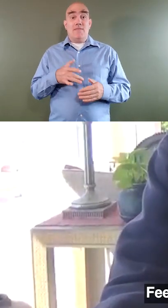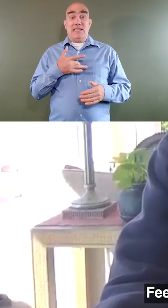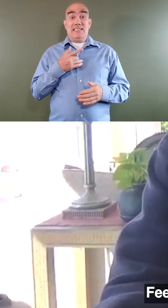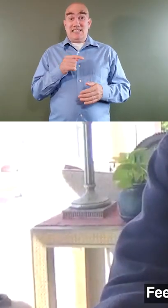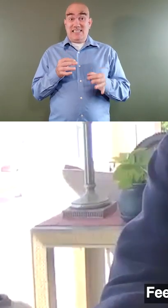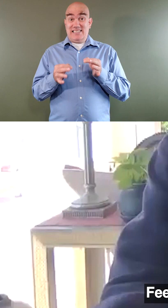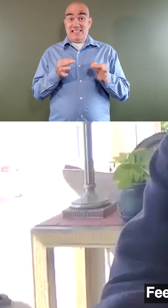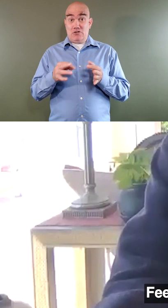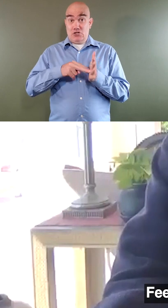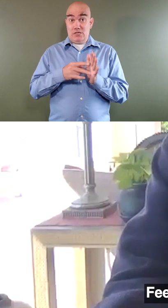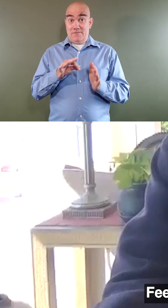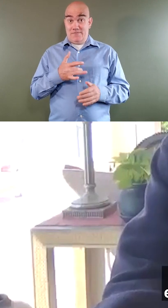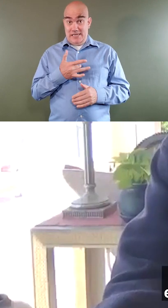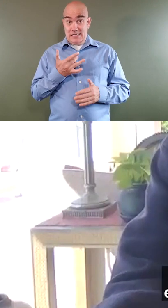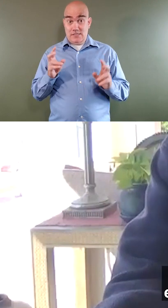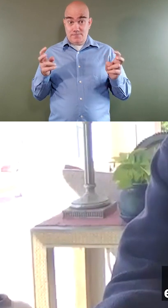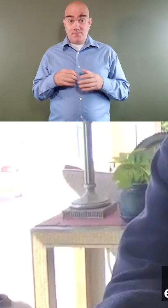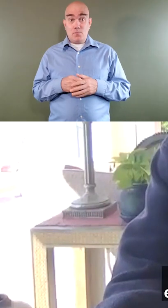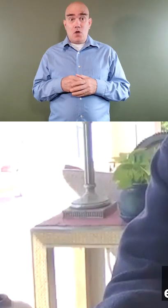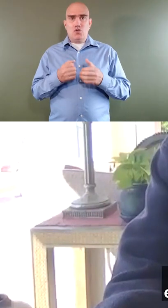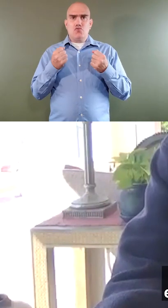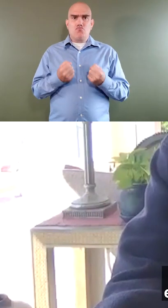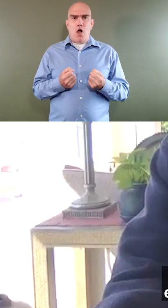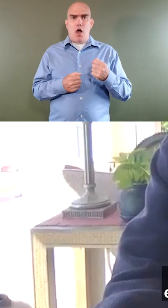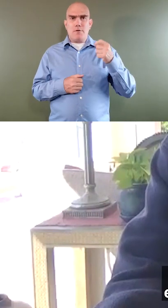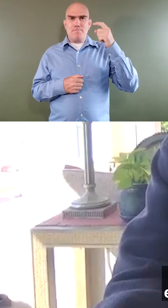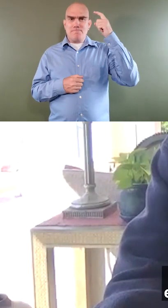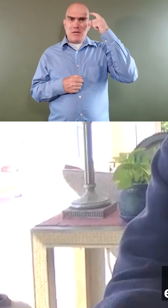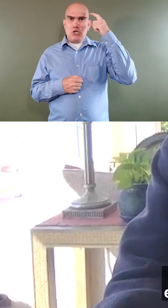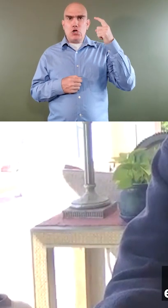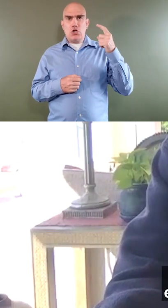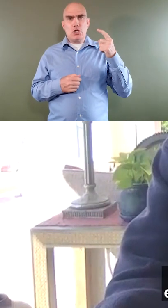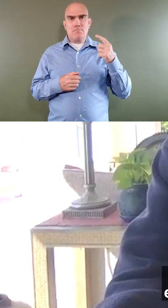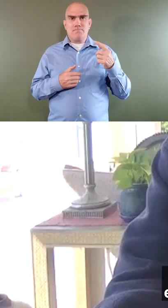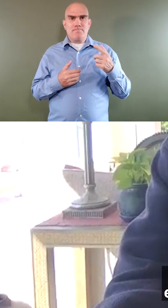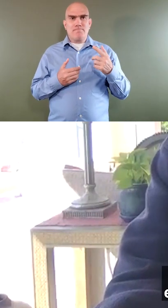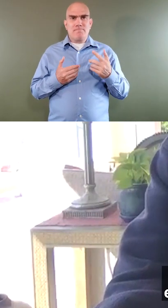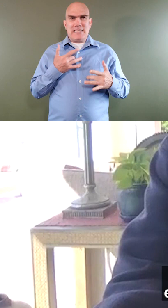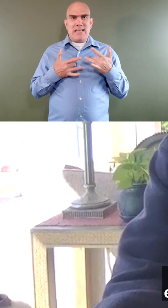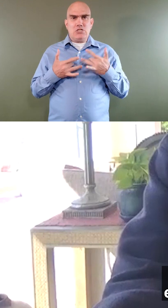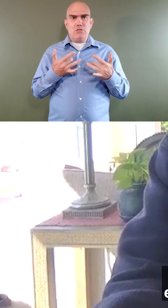Feelings, the definition of feelings, strong mental agitation or excitement